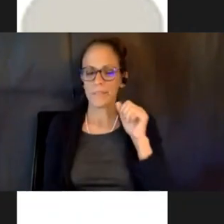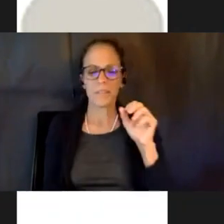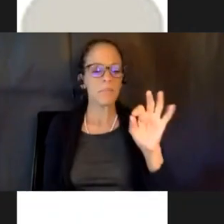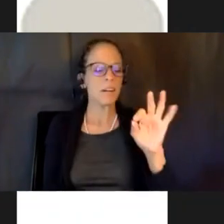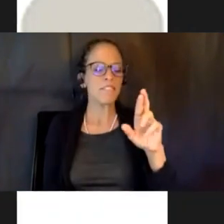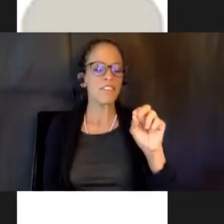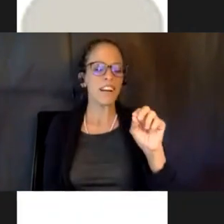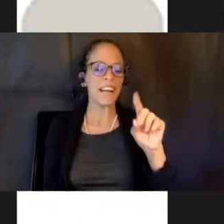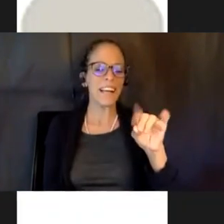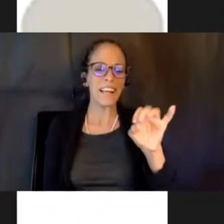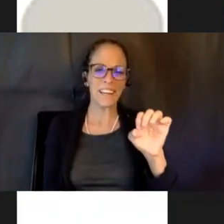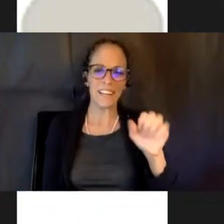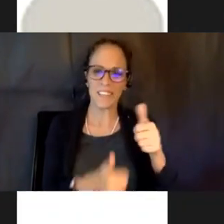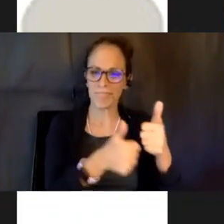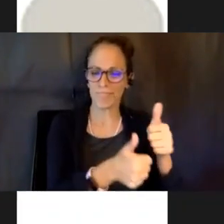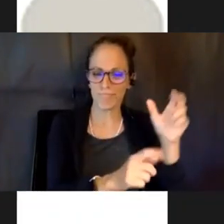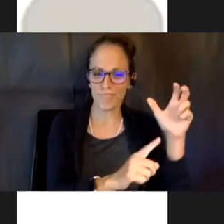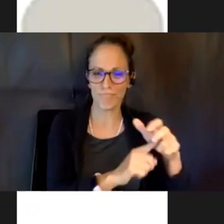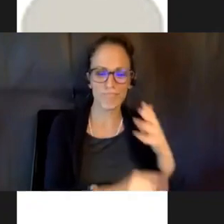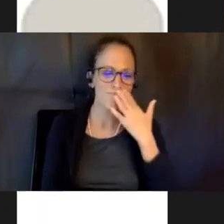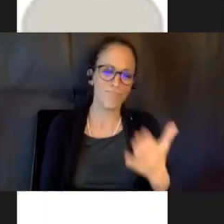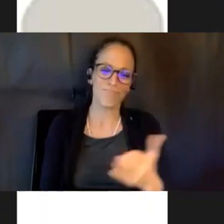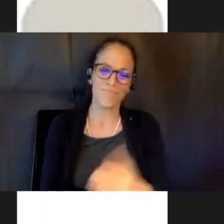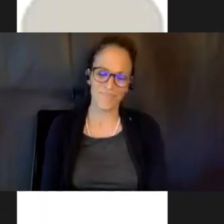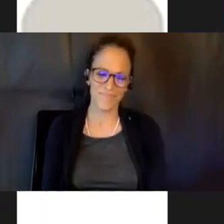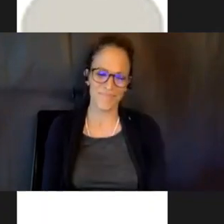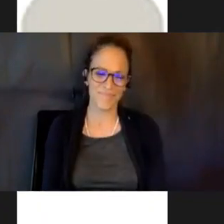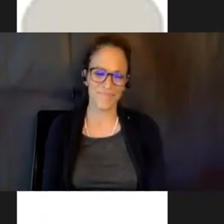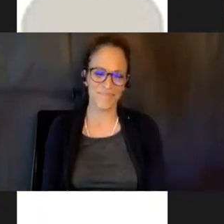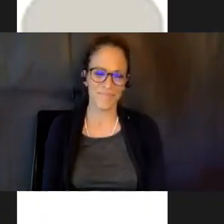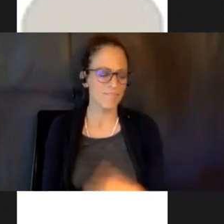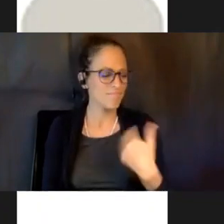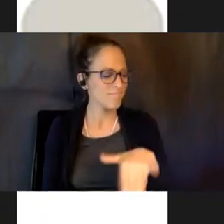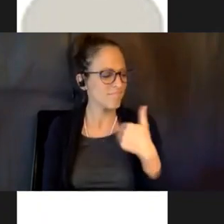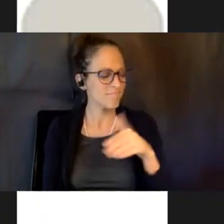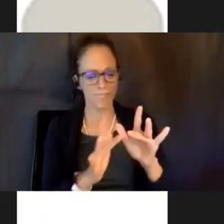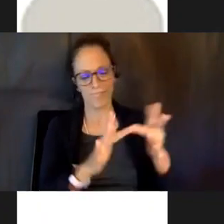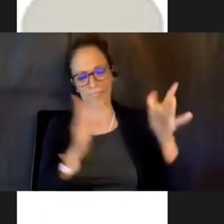you so much for putting this together as well. So CSUN, the GOAT.